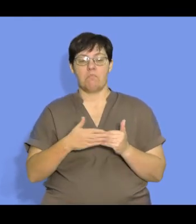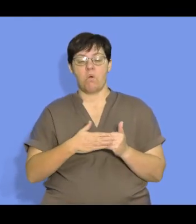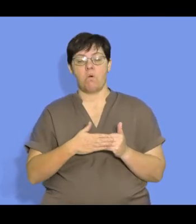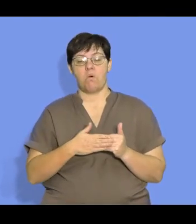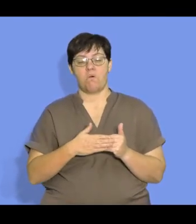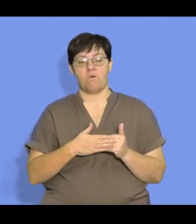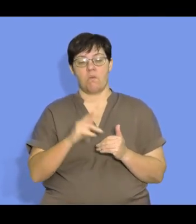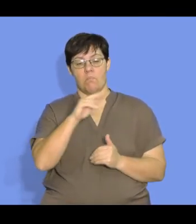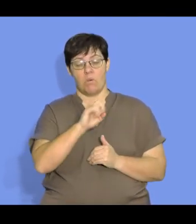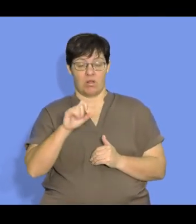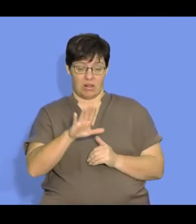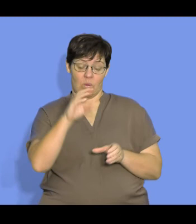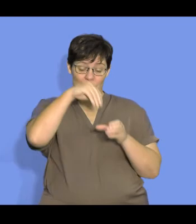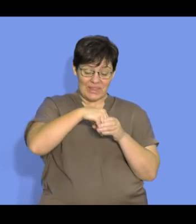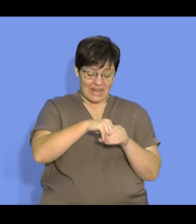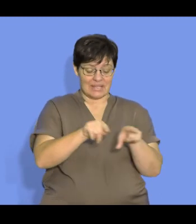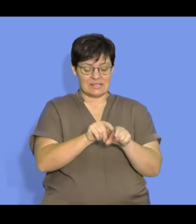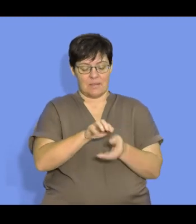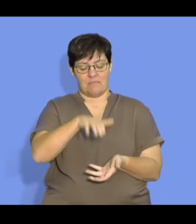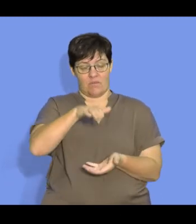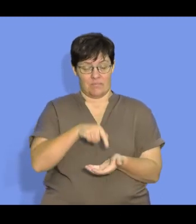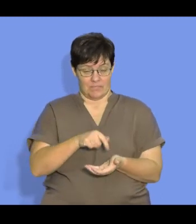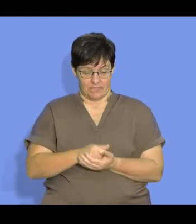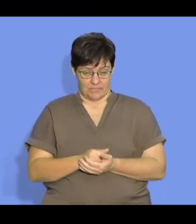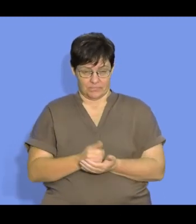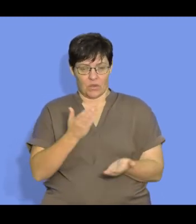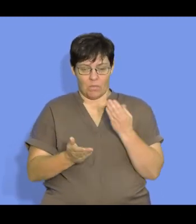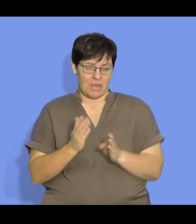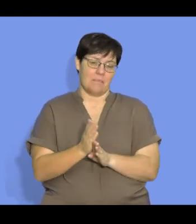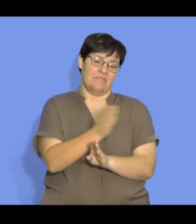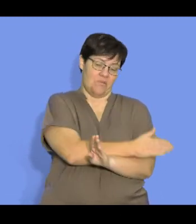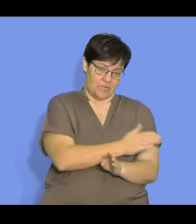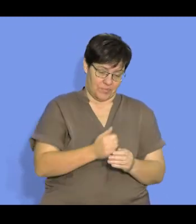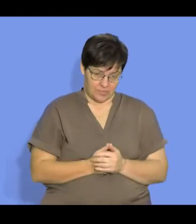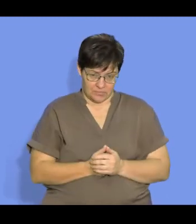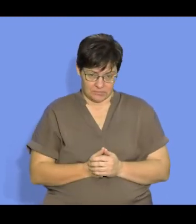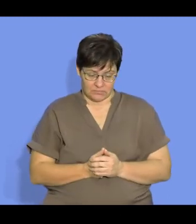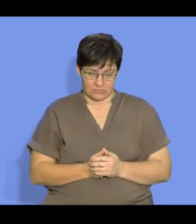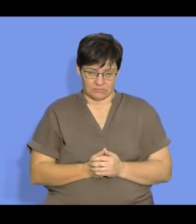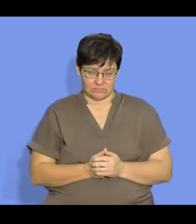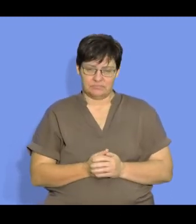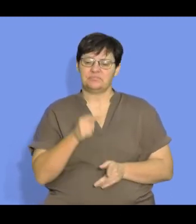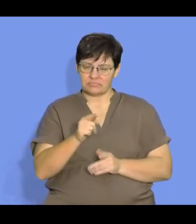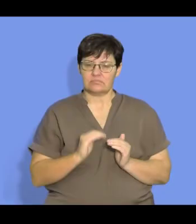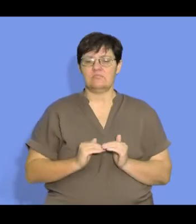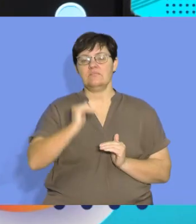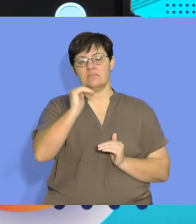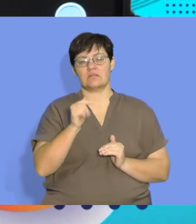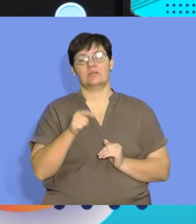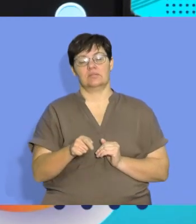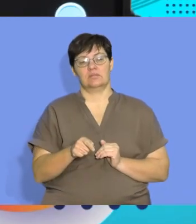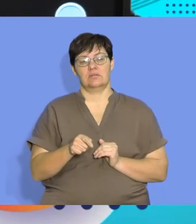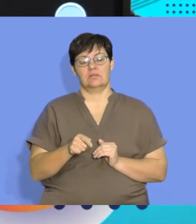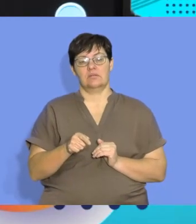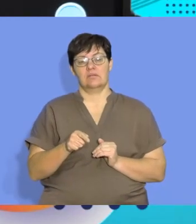of moles compared to the concentration before. So an increase of concentration leads